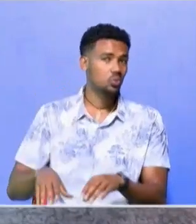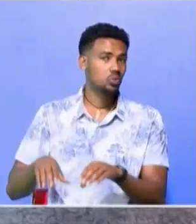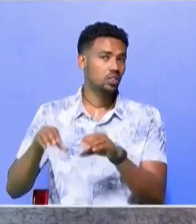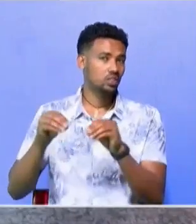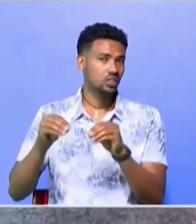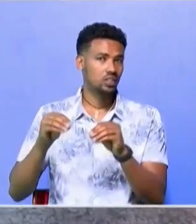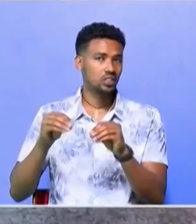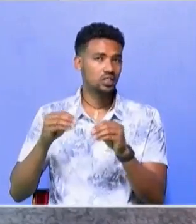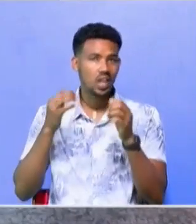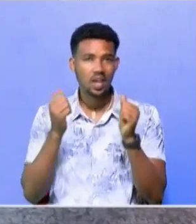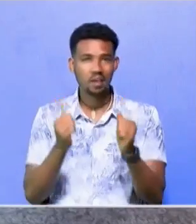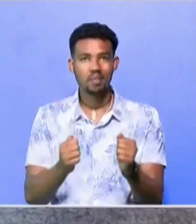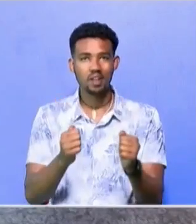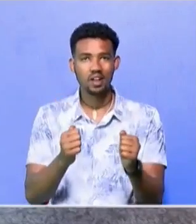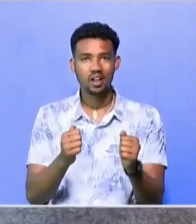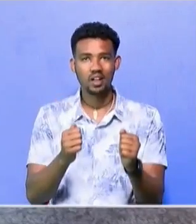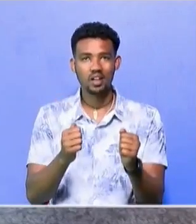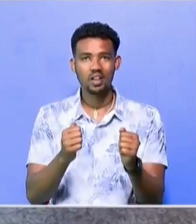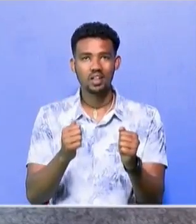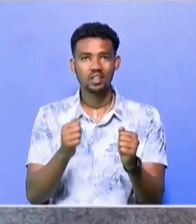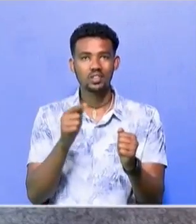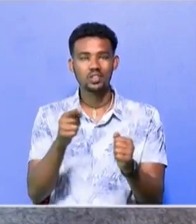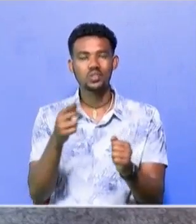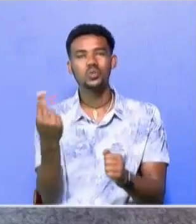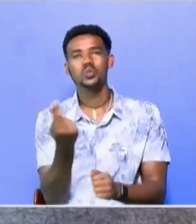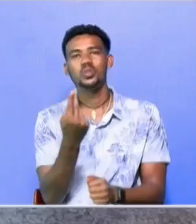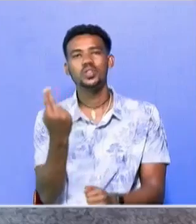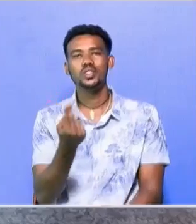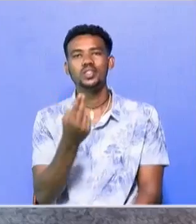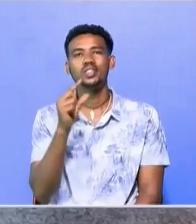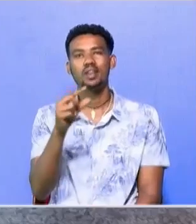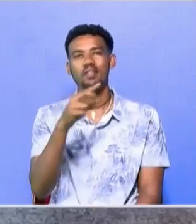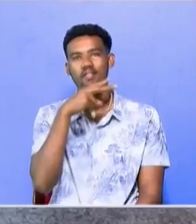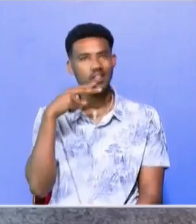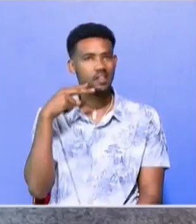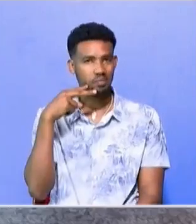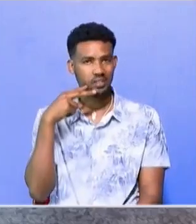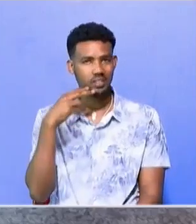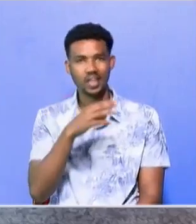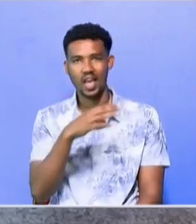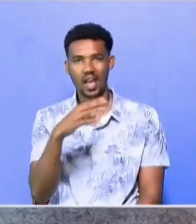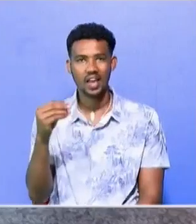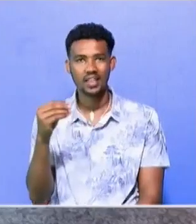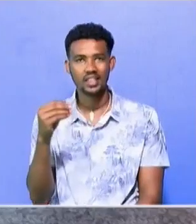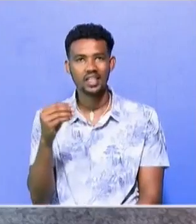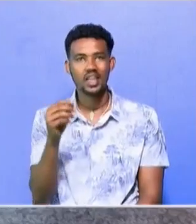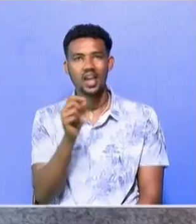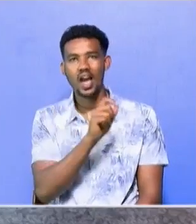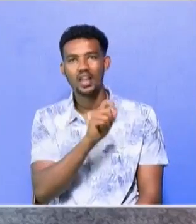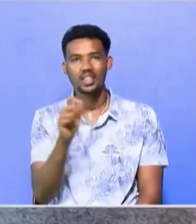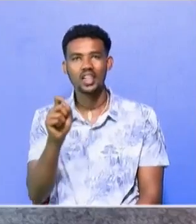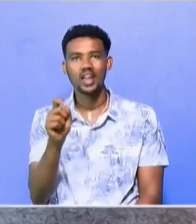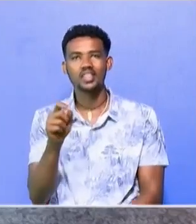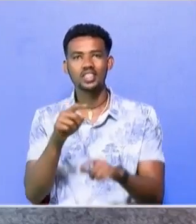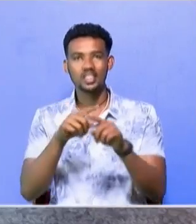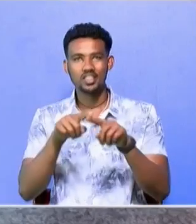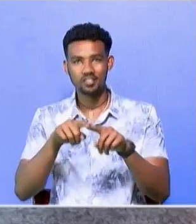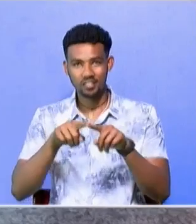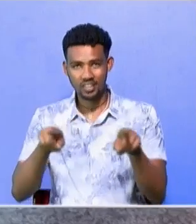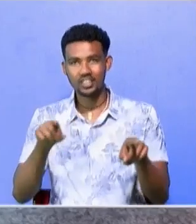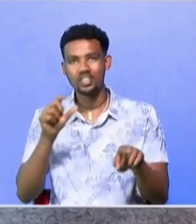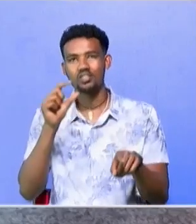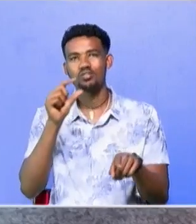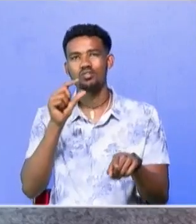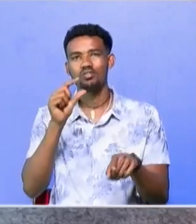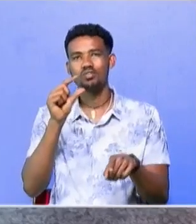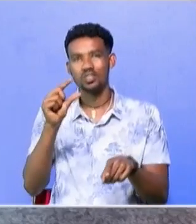students should be able to use some verbs and underline and differentiate some